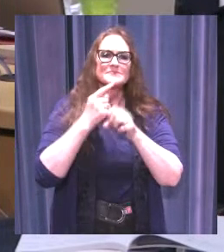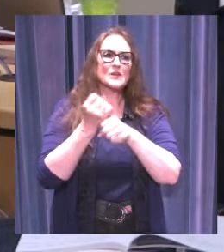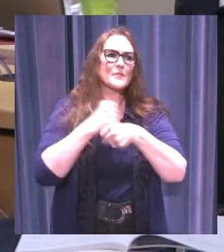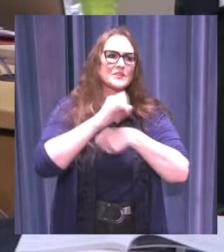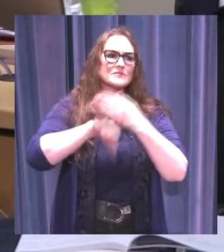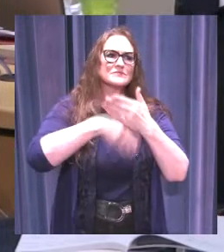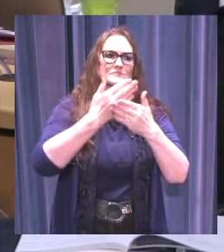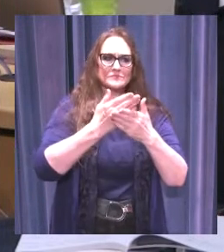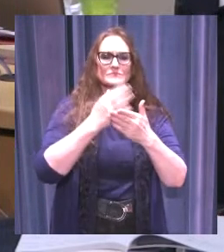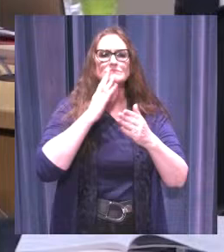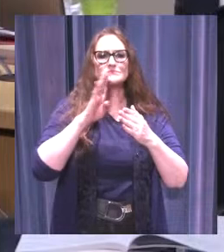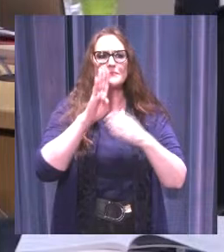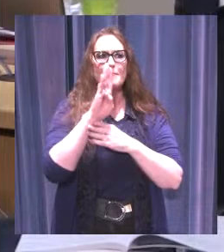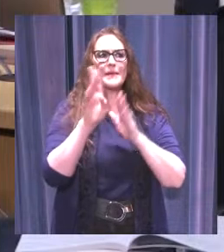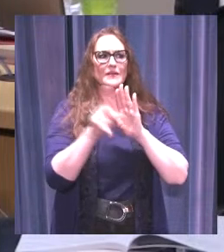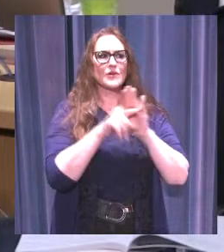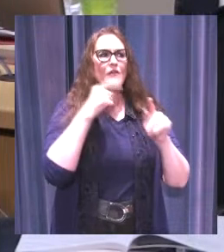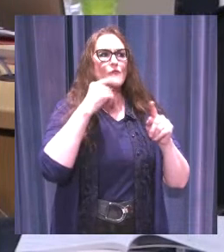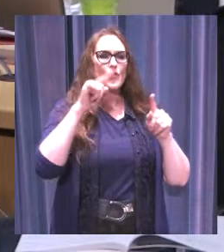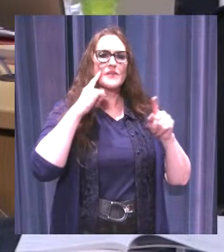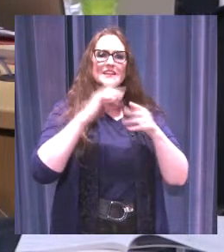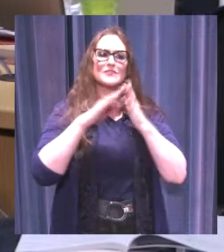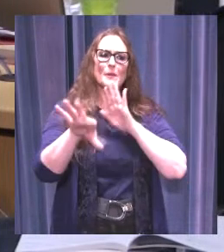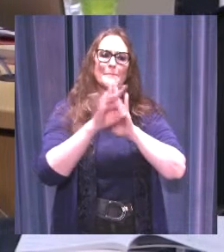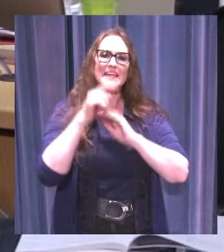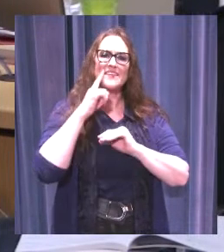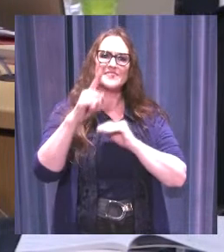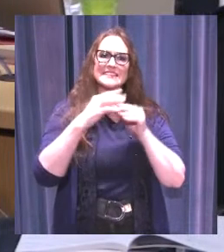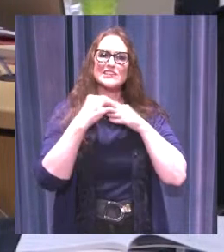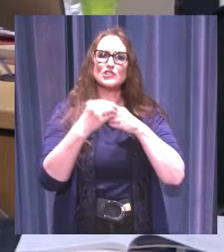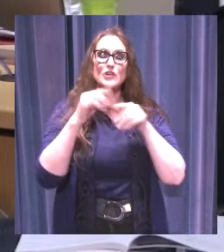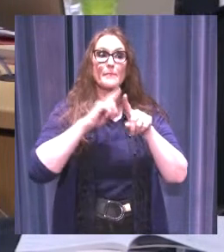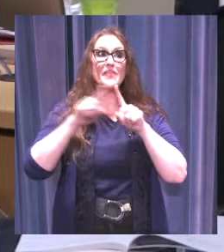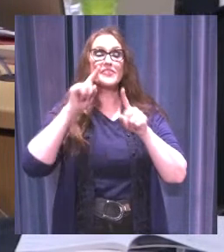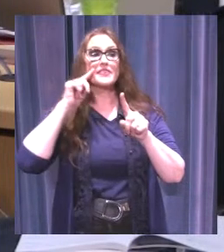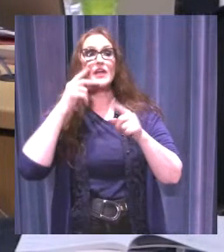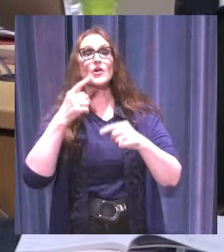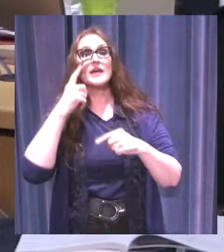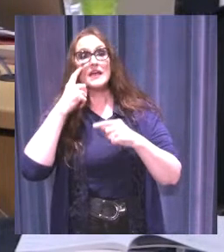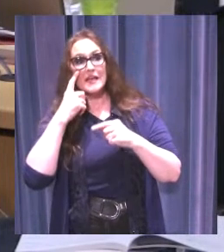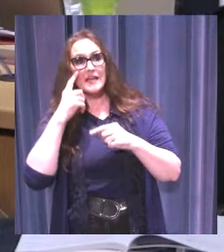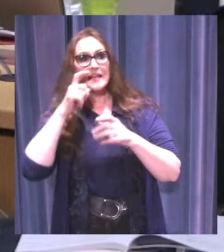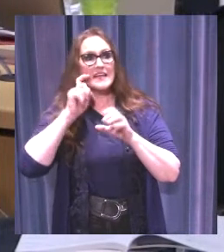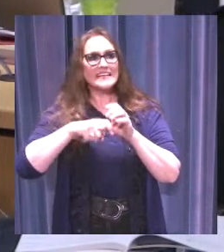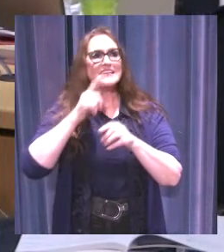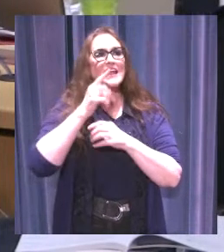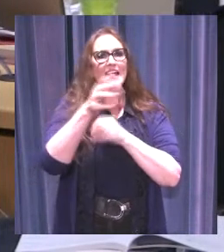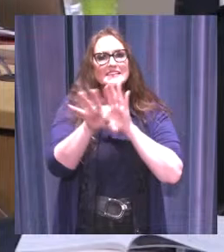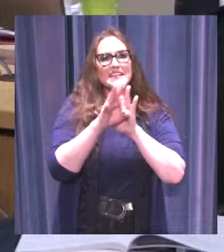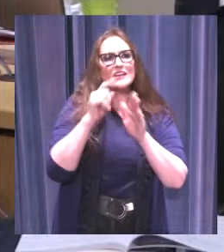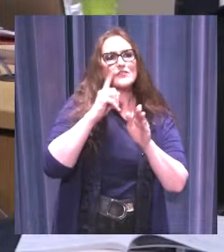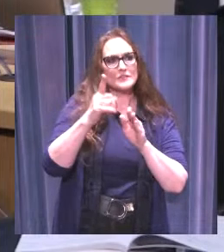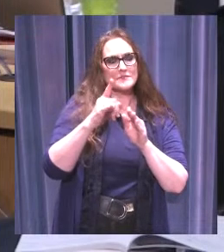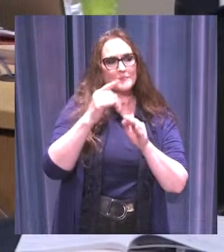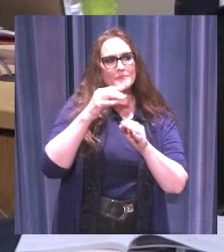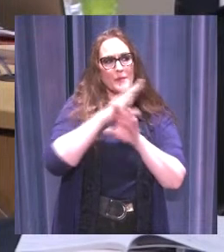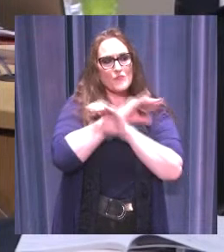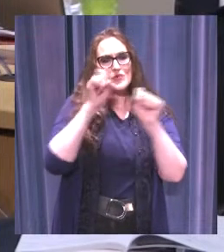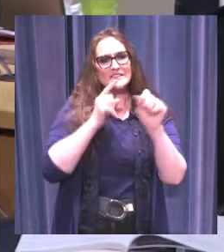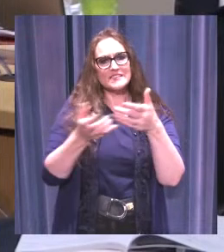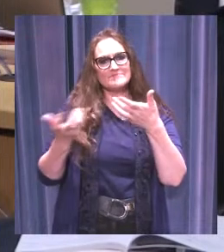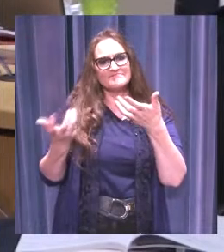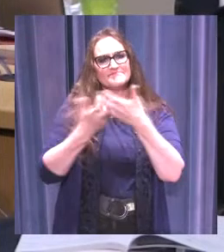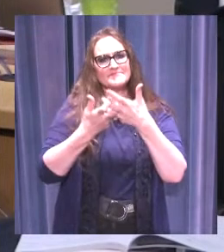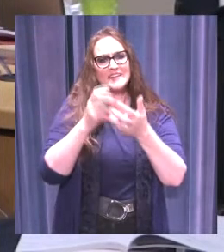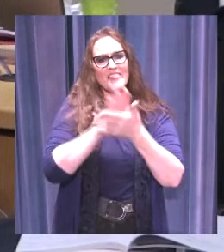a voice in choosing its leadership. Their insights and perspectives are invaluable in ensuring that the selected president aligns with the college's